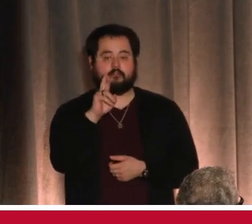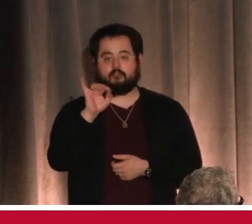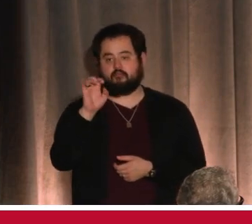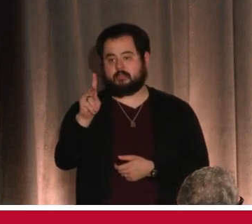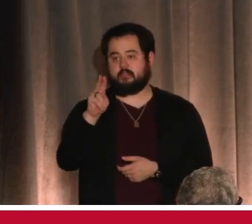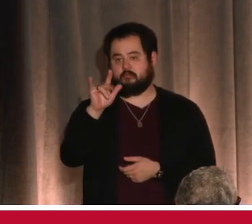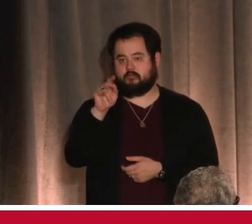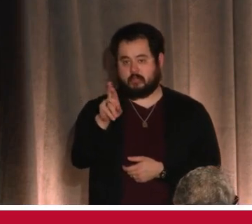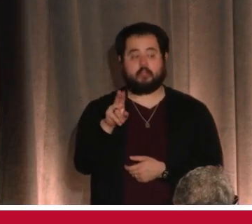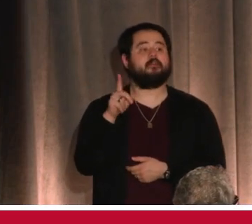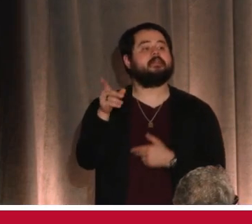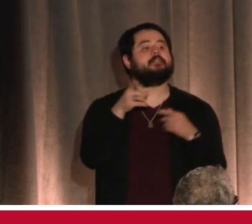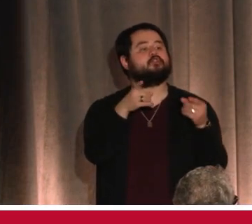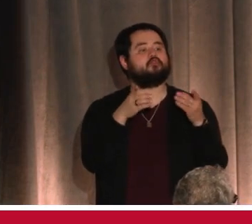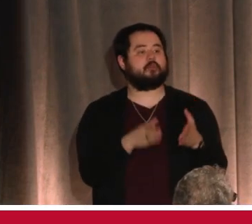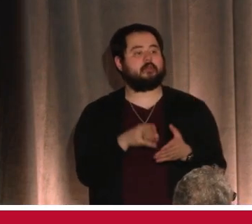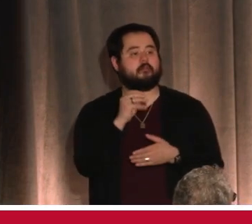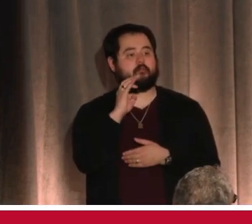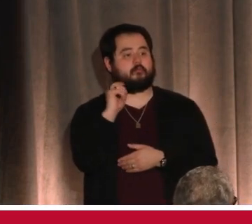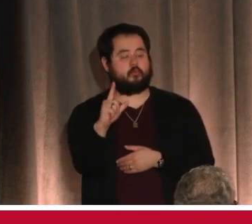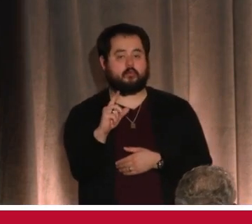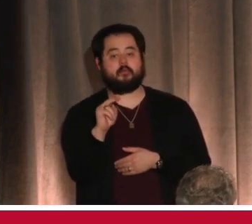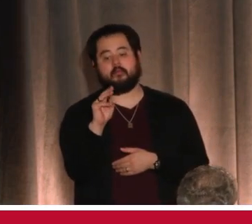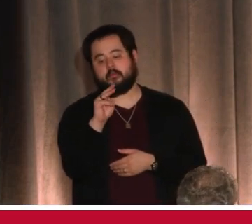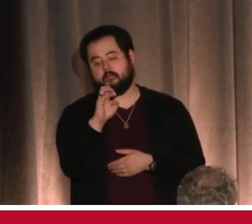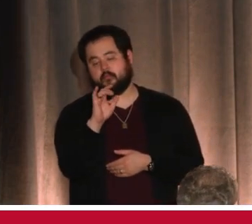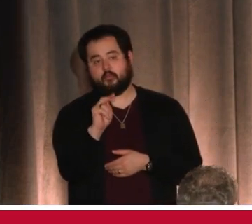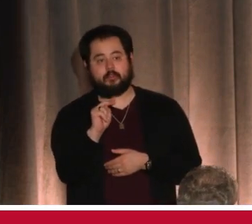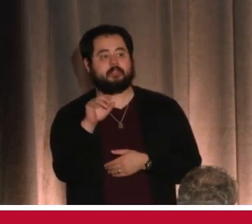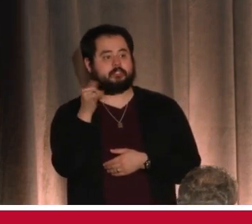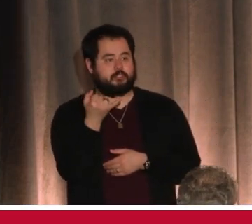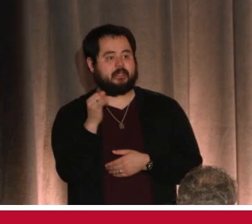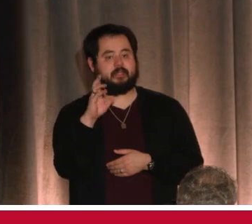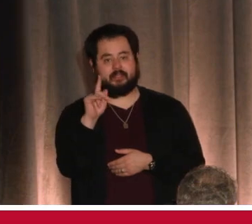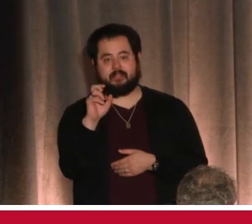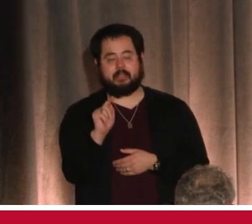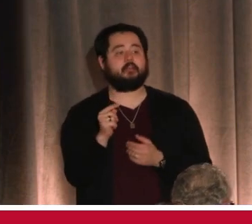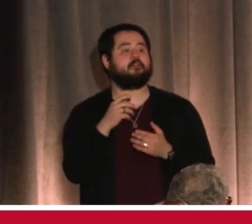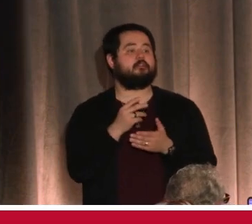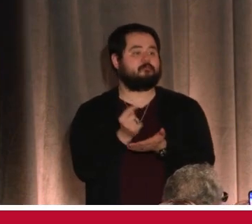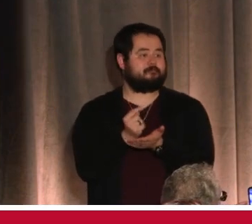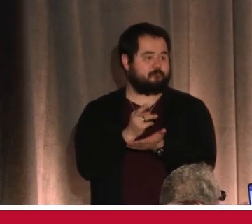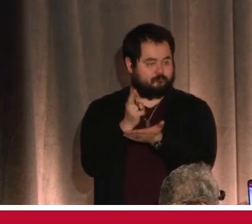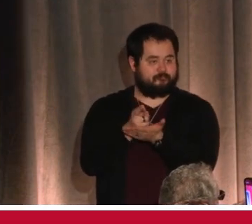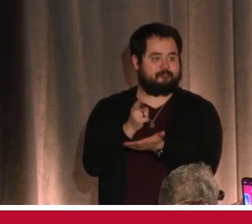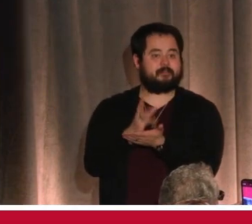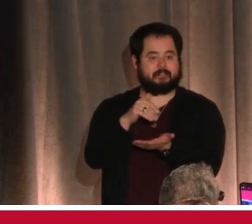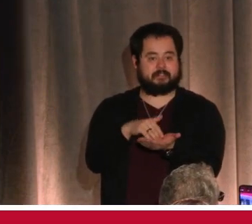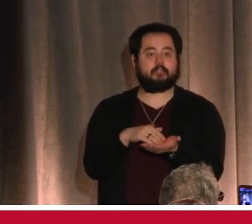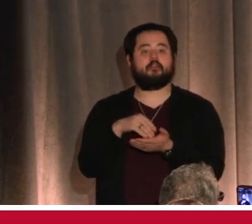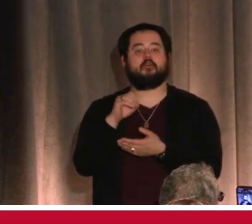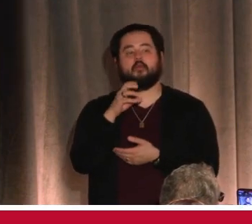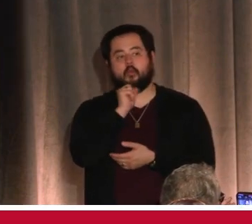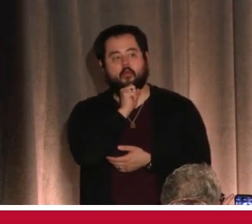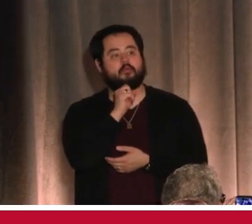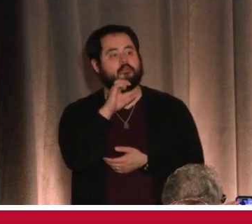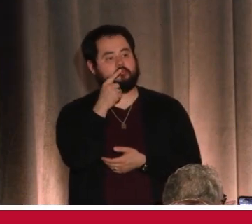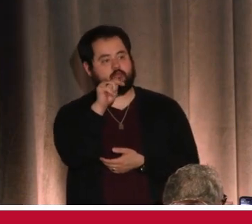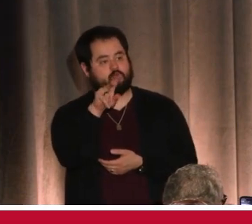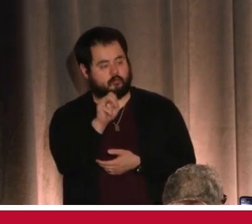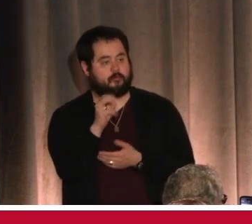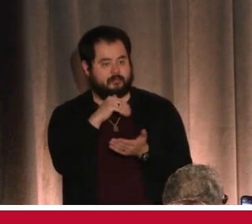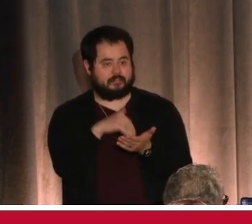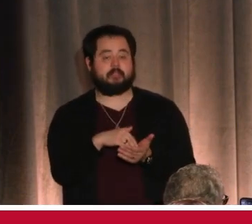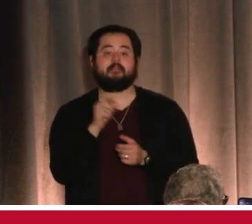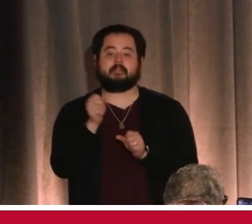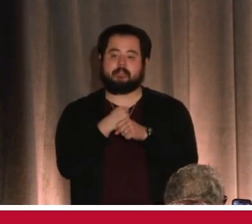the Morton J. Kent Habilitation Center at Orange Grove Center, where he develops innovative